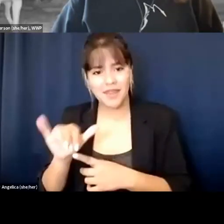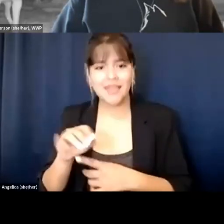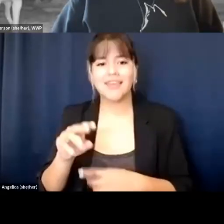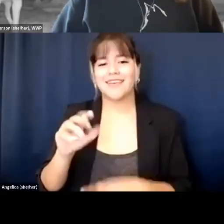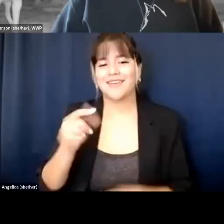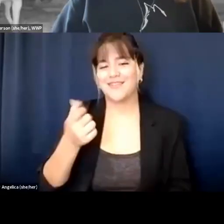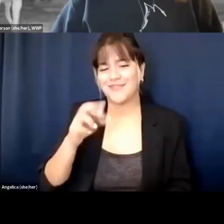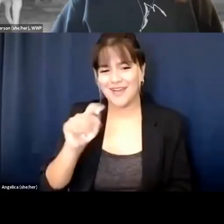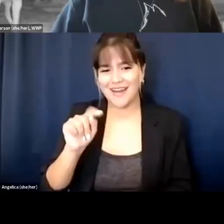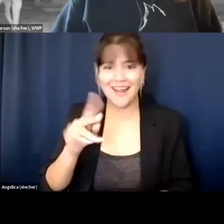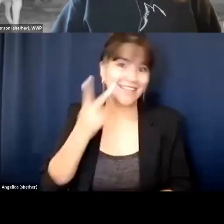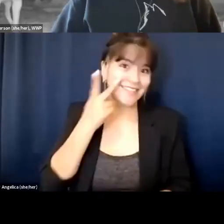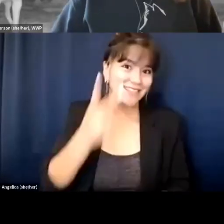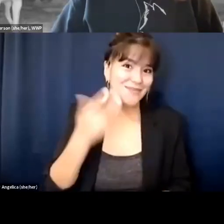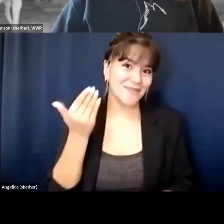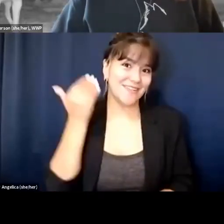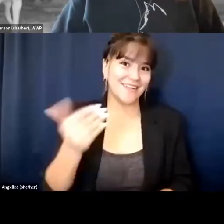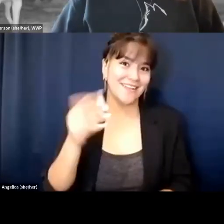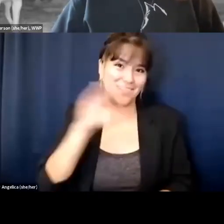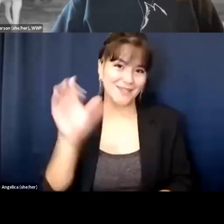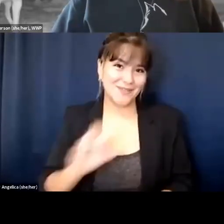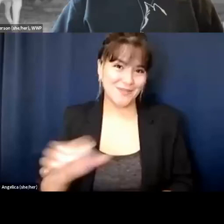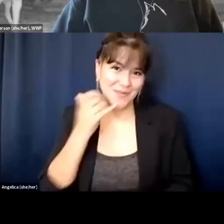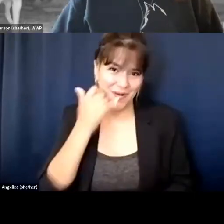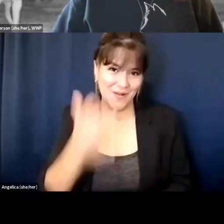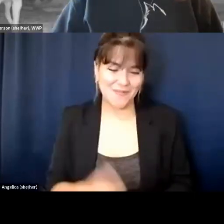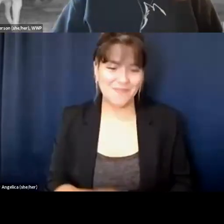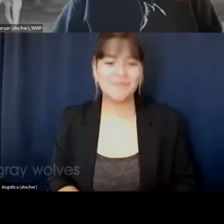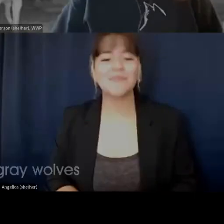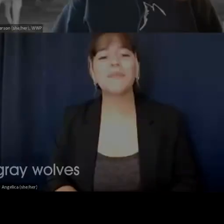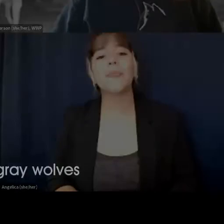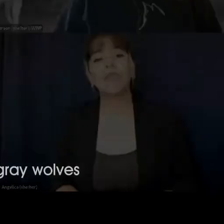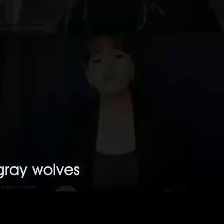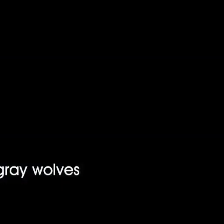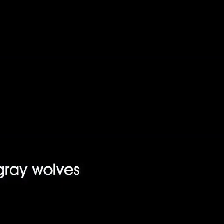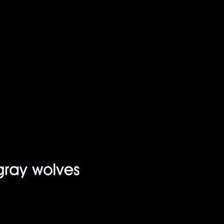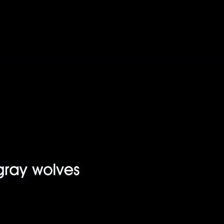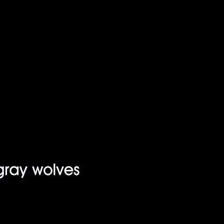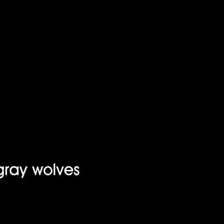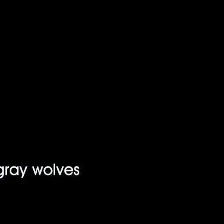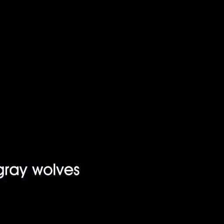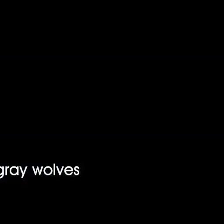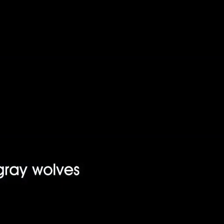call. Thanks so much. All right, we're going to cut to Tanya now and go to break.